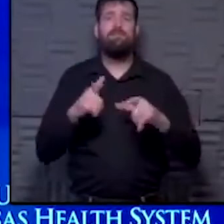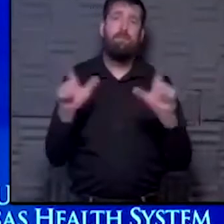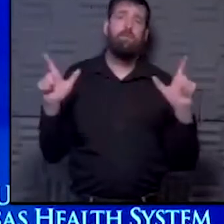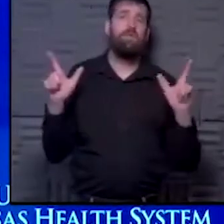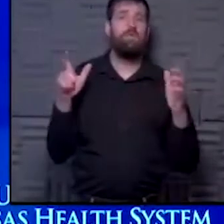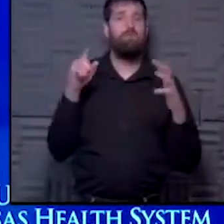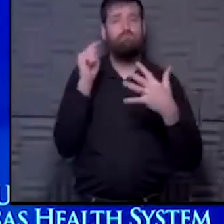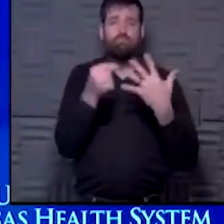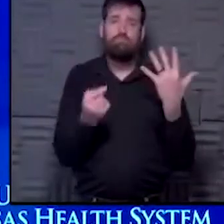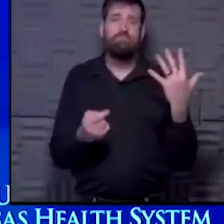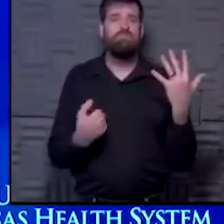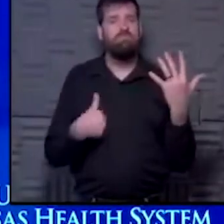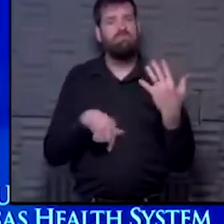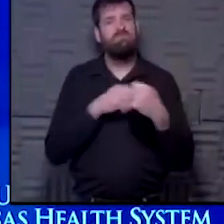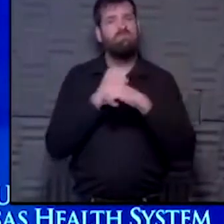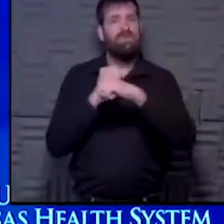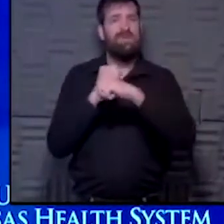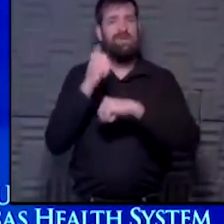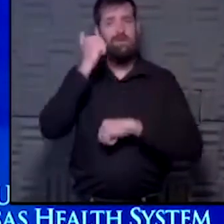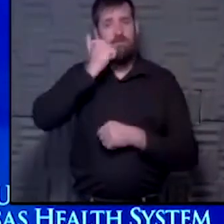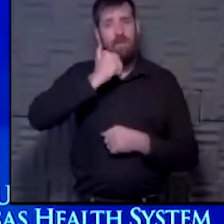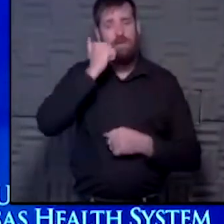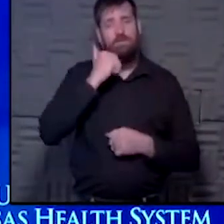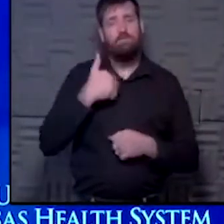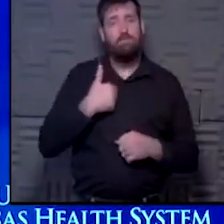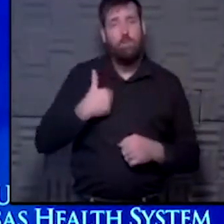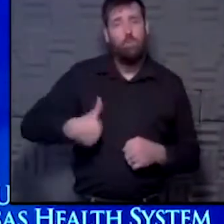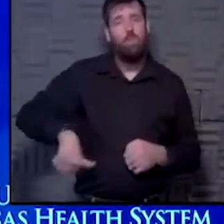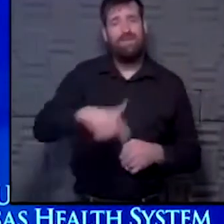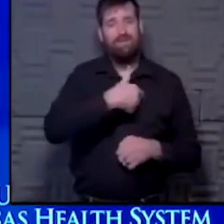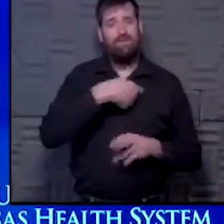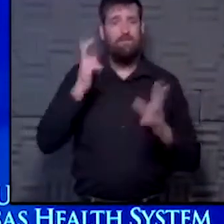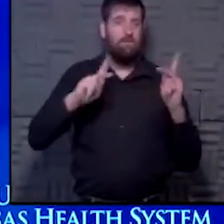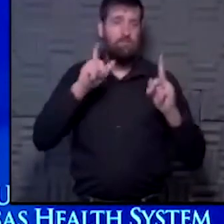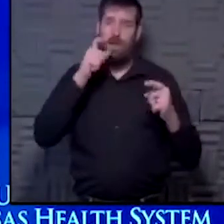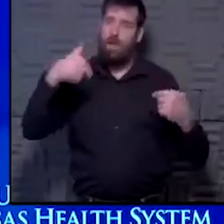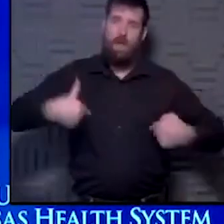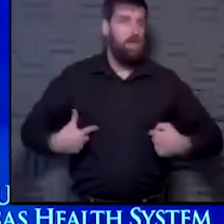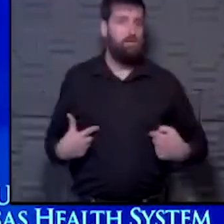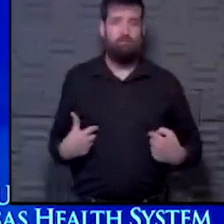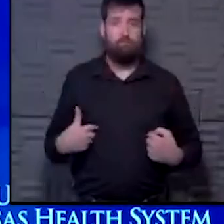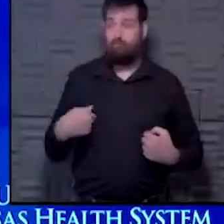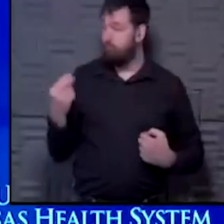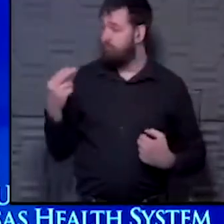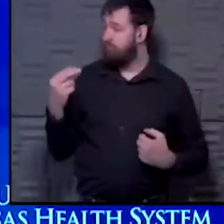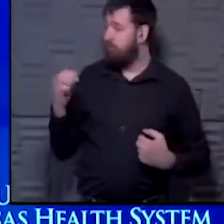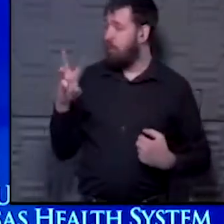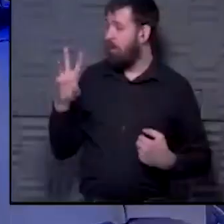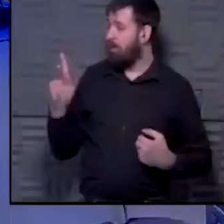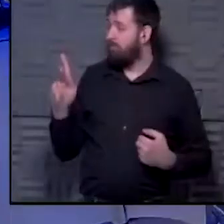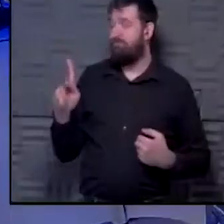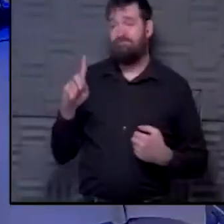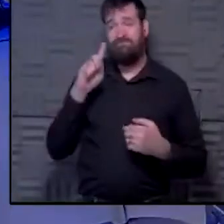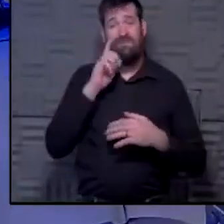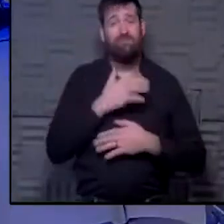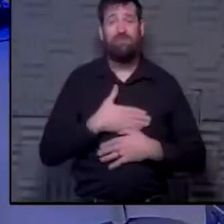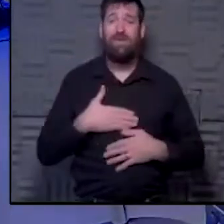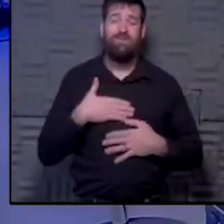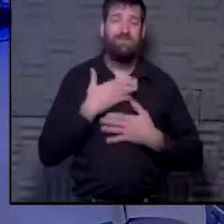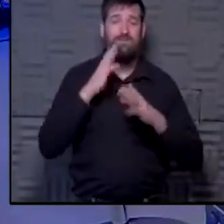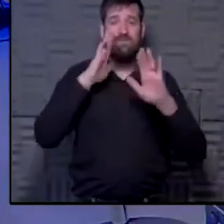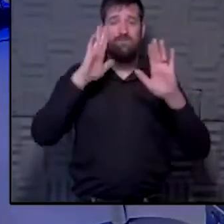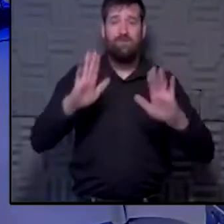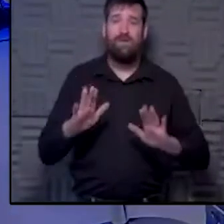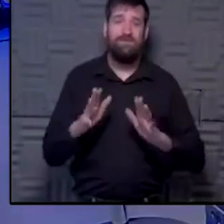Those are the things we guard against every day. We the people, not either one. Hawk? I think gratitude is great, you know, in